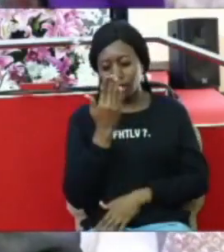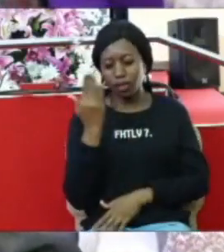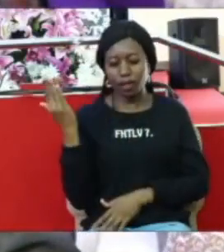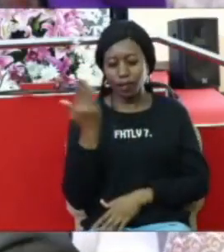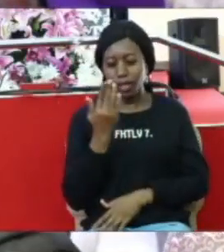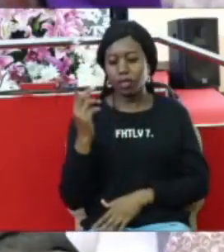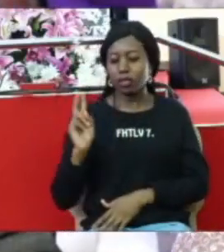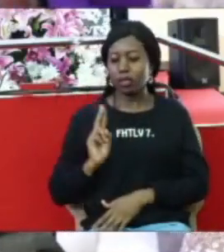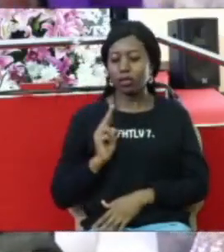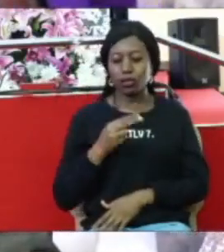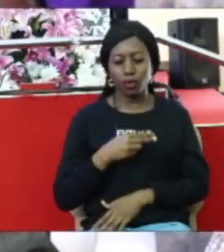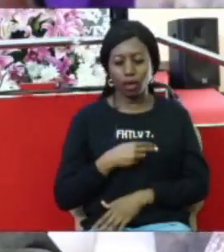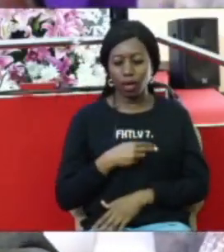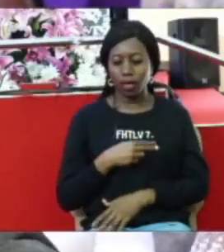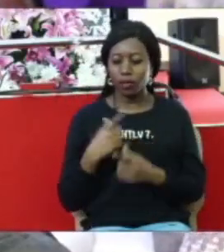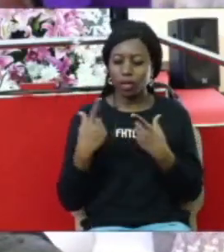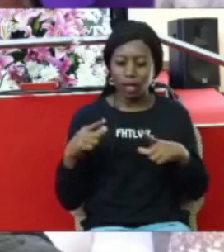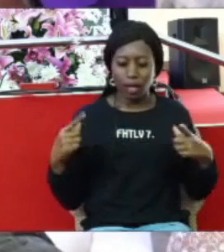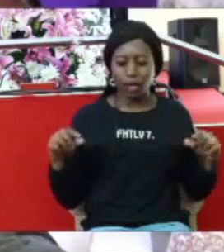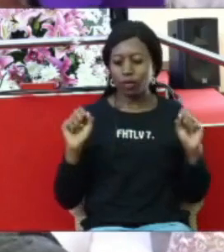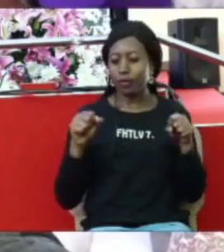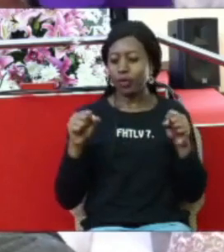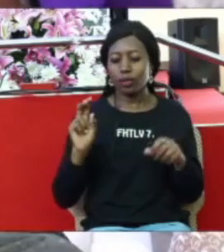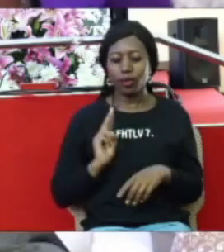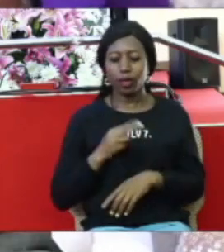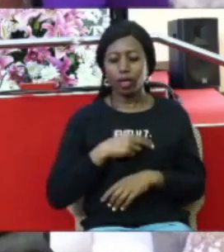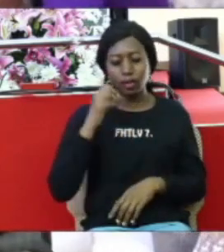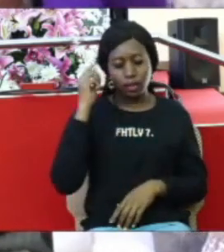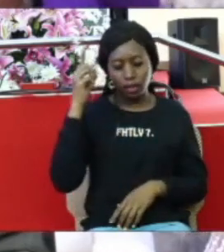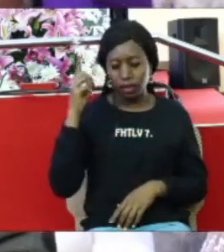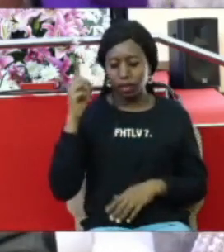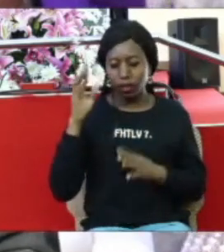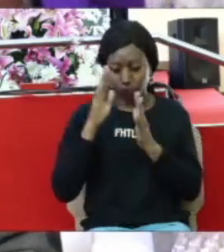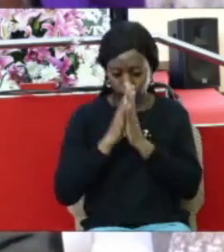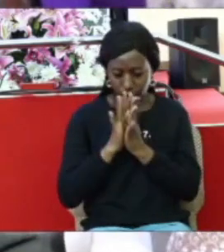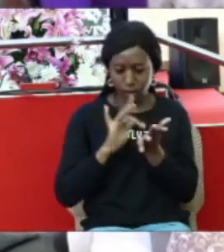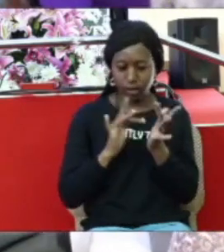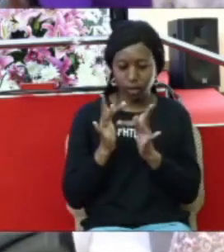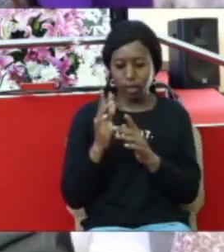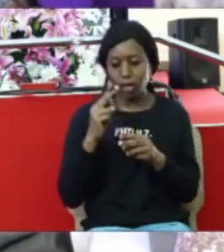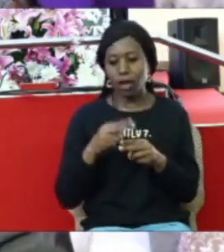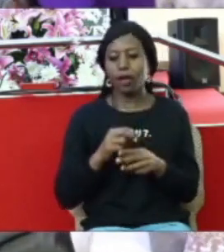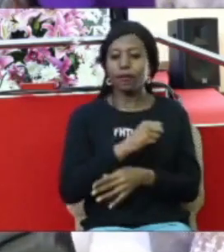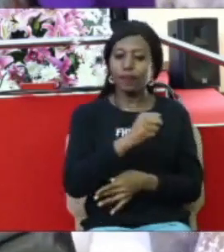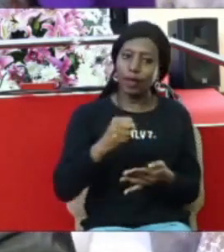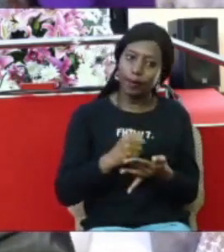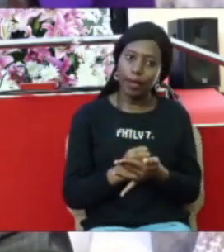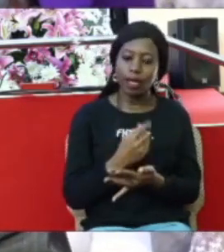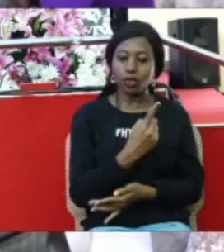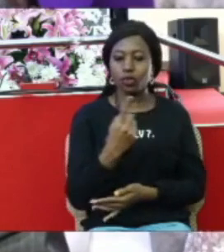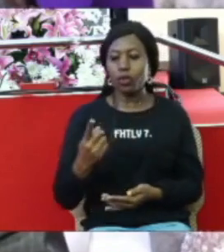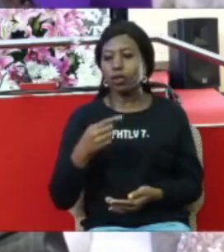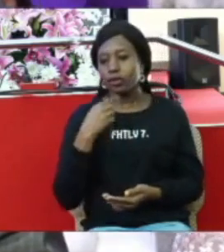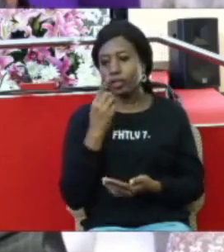us with the language that we can understand today. For we pray this in Jesus' name. And everybody say amen. We sit